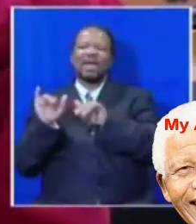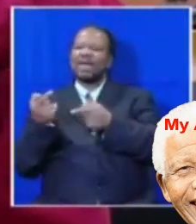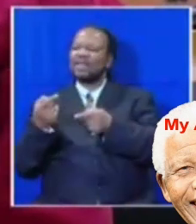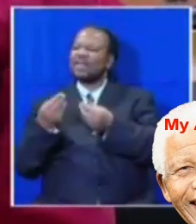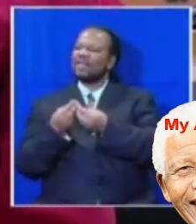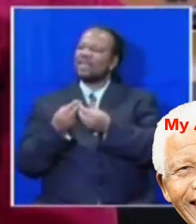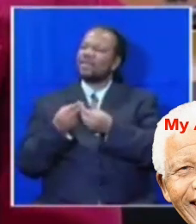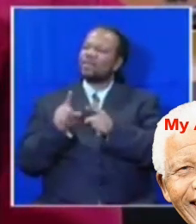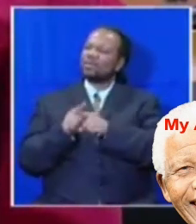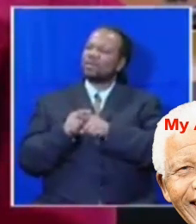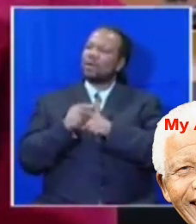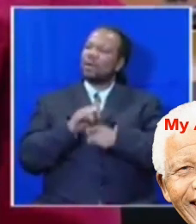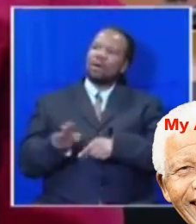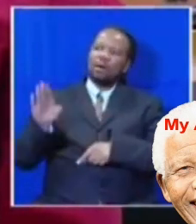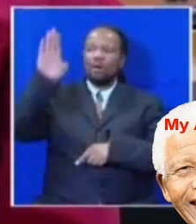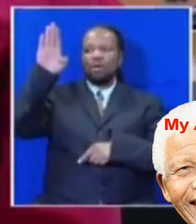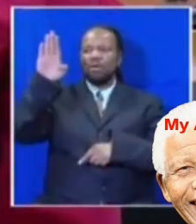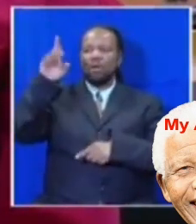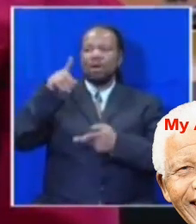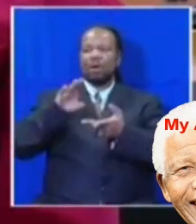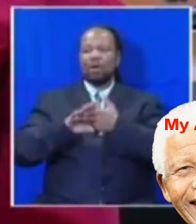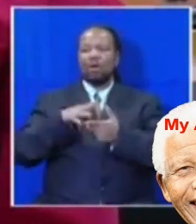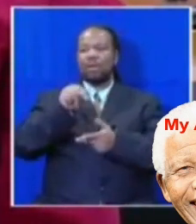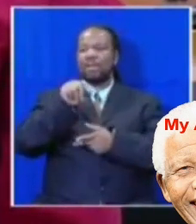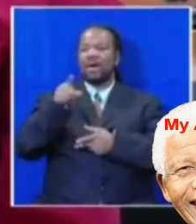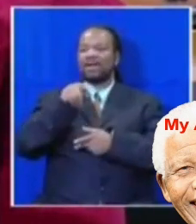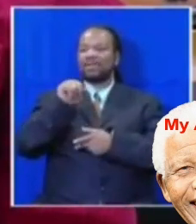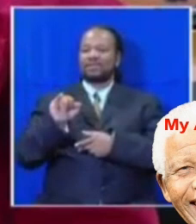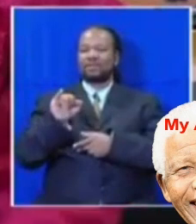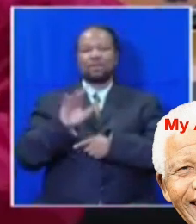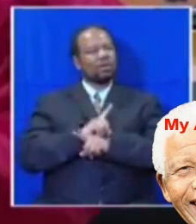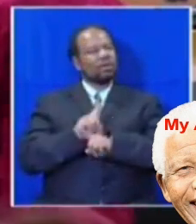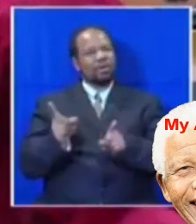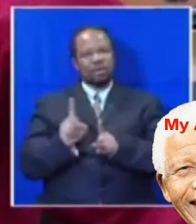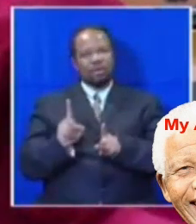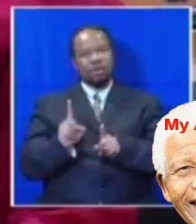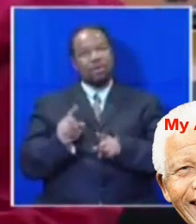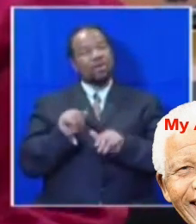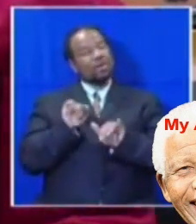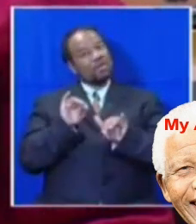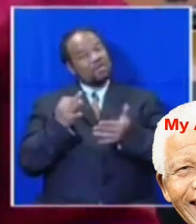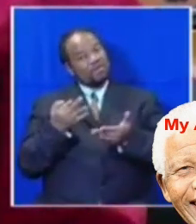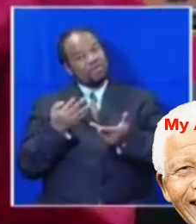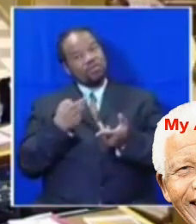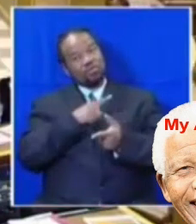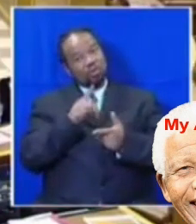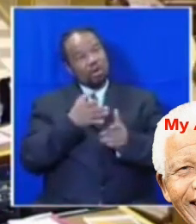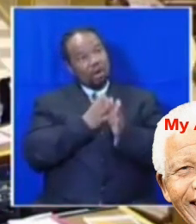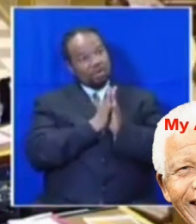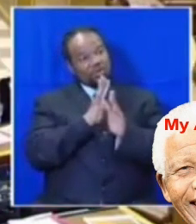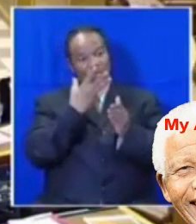and Hitler. Can you withdraw that first so that he's allowed to speak? Otherwise, he's going to have a problem.